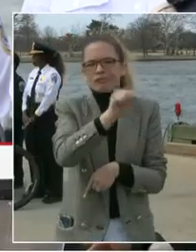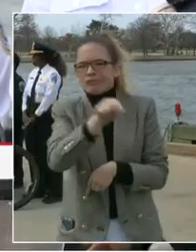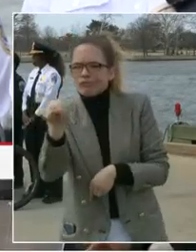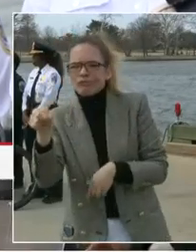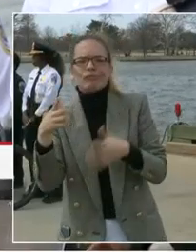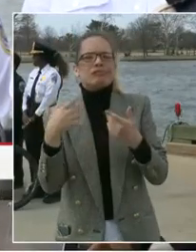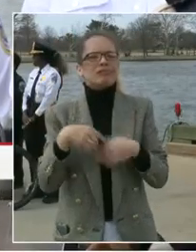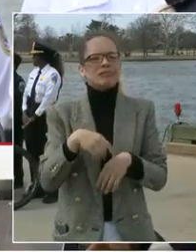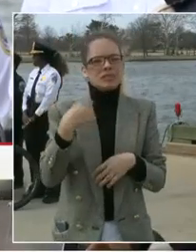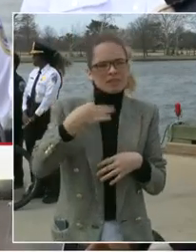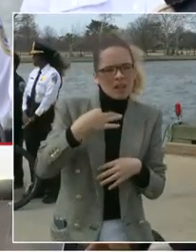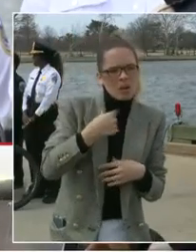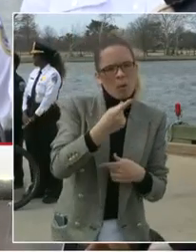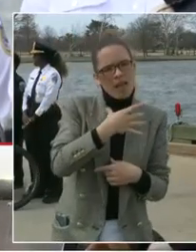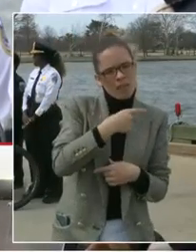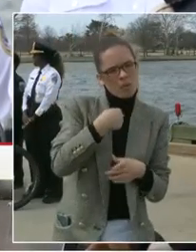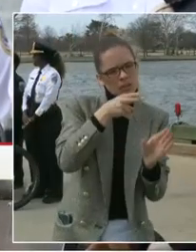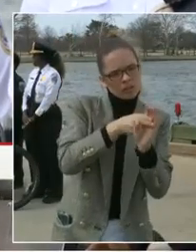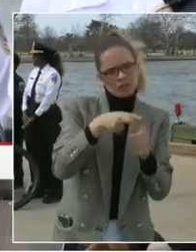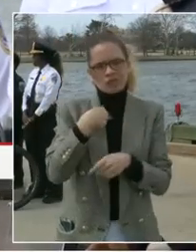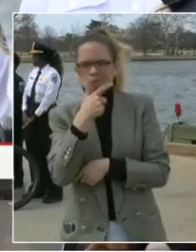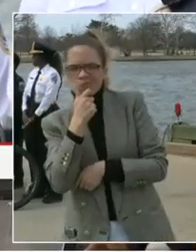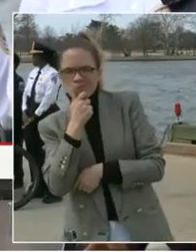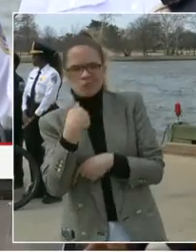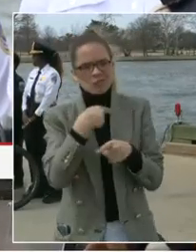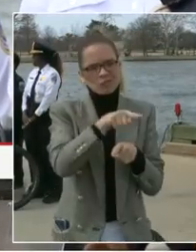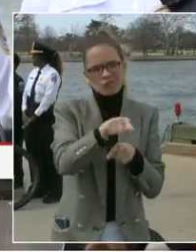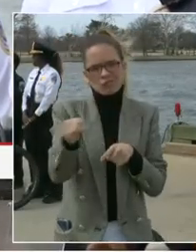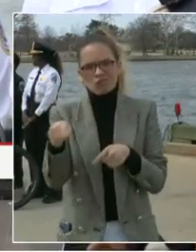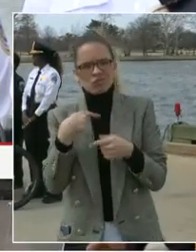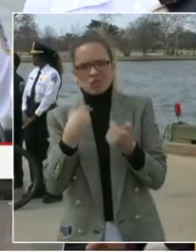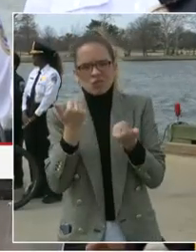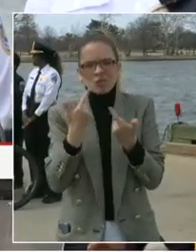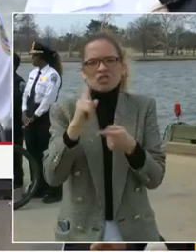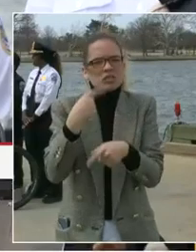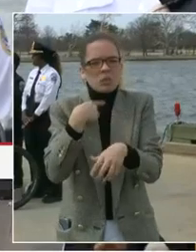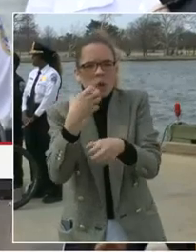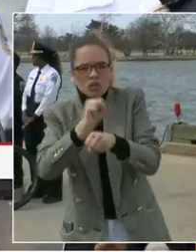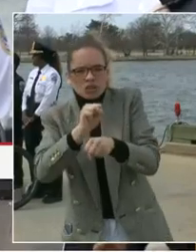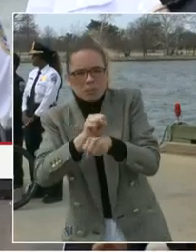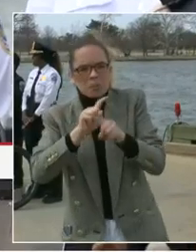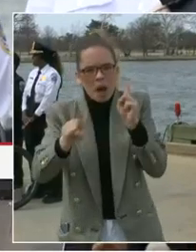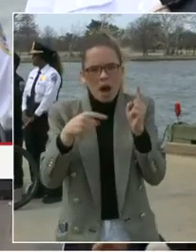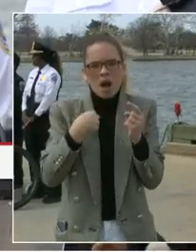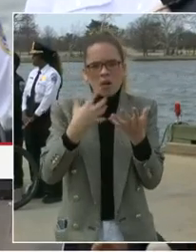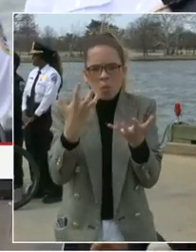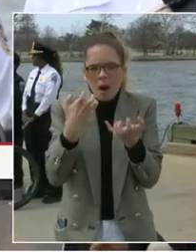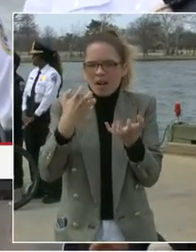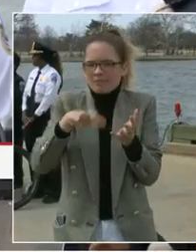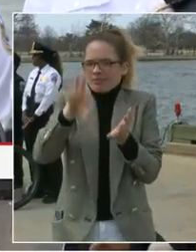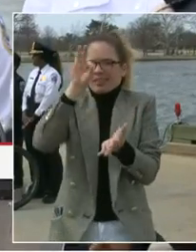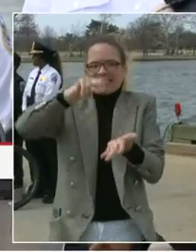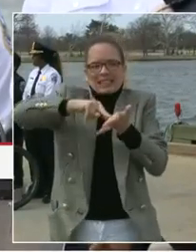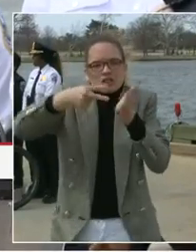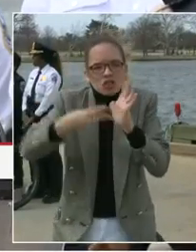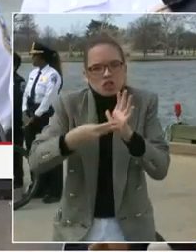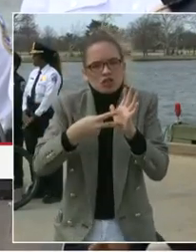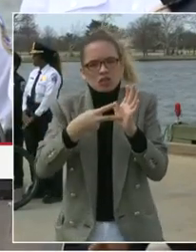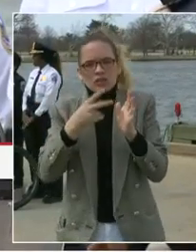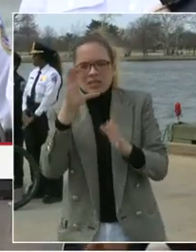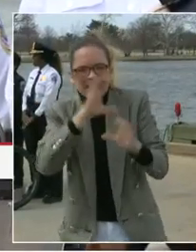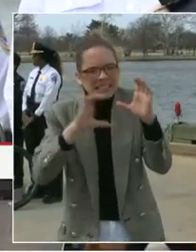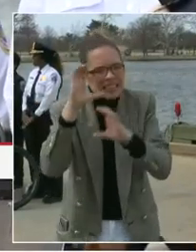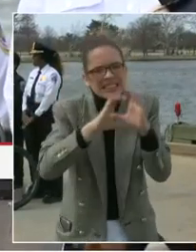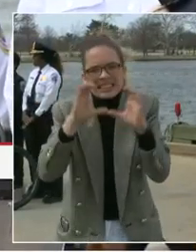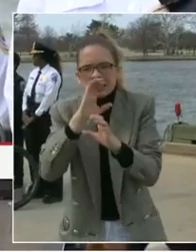which I would hope to join. I wasn't just looking for a job. I was very deliberate in this process, searching for the right fit with